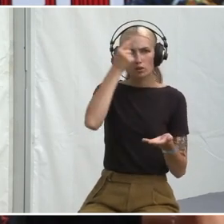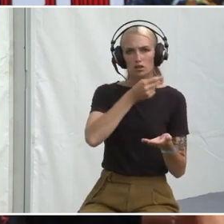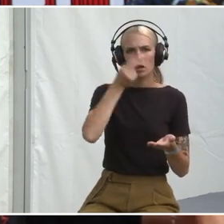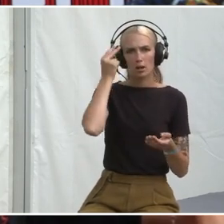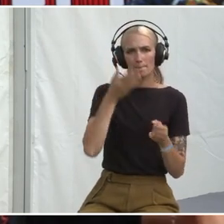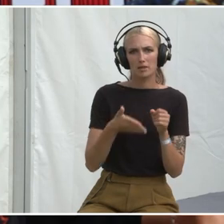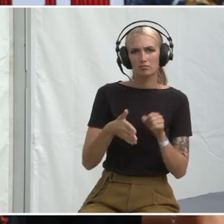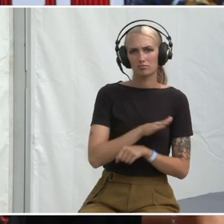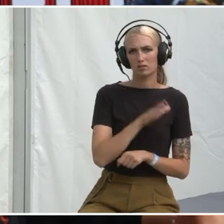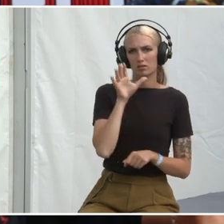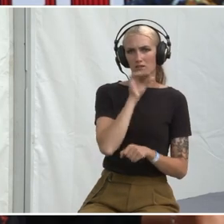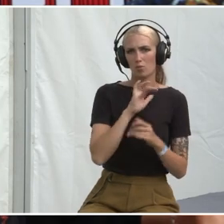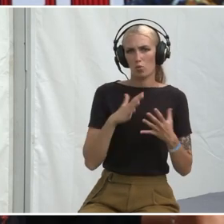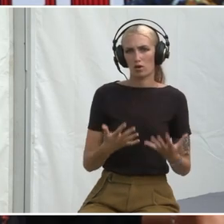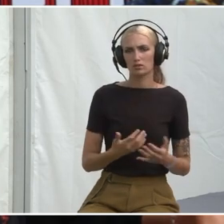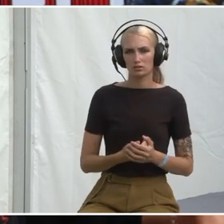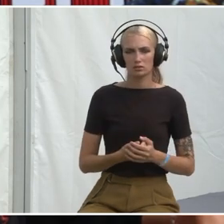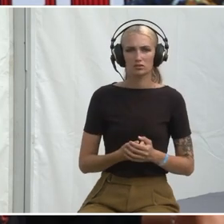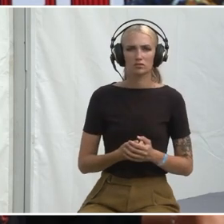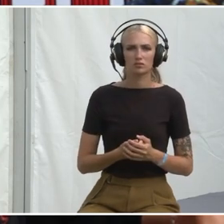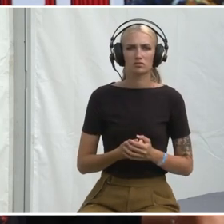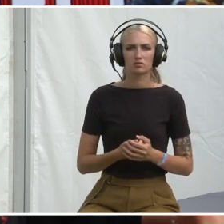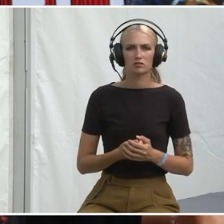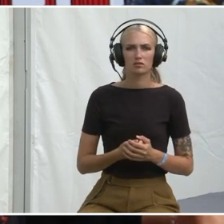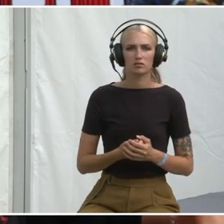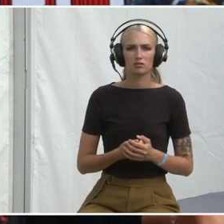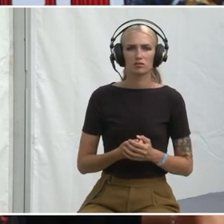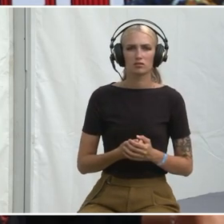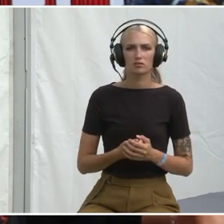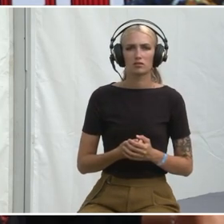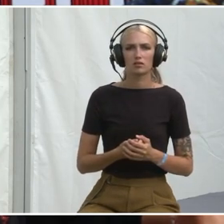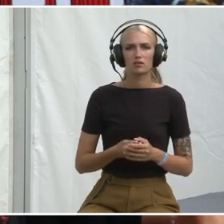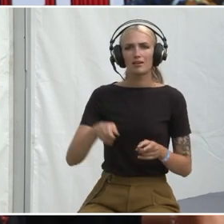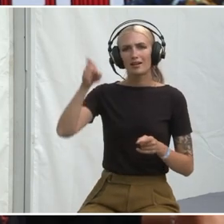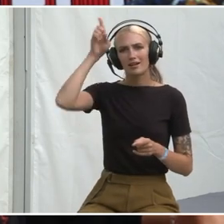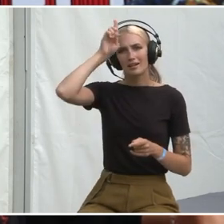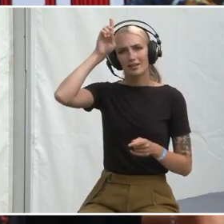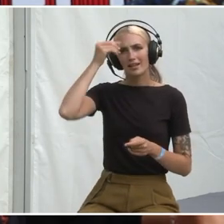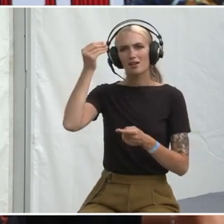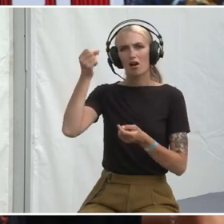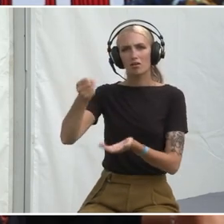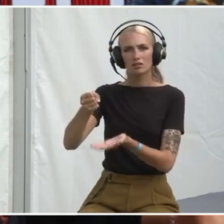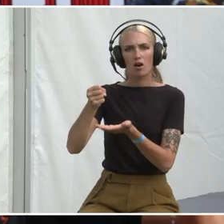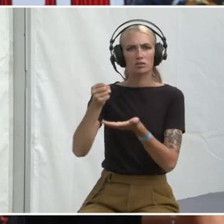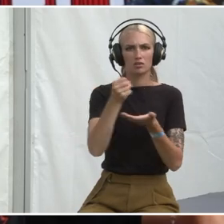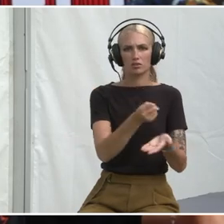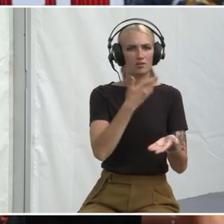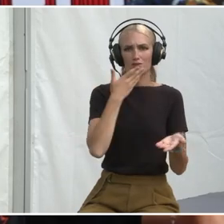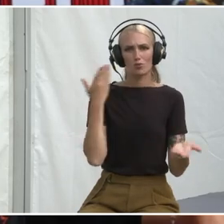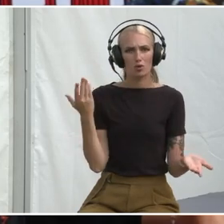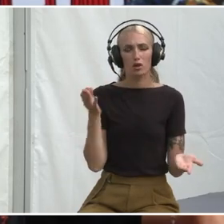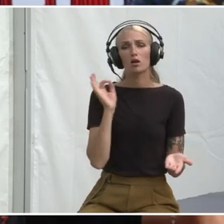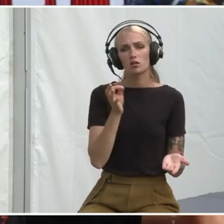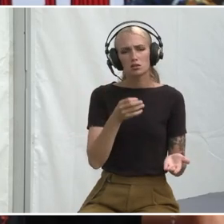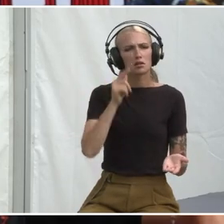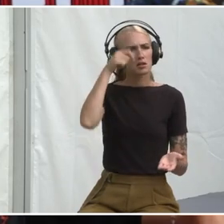reality right now for Estonian students. We don't have study grants for people. Yes, we do for people that